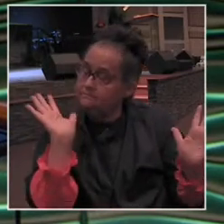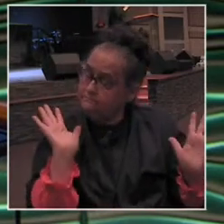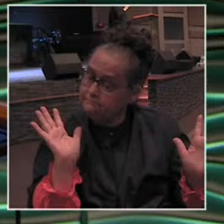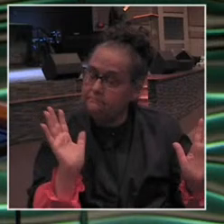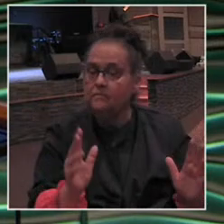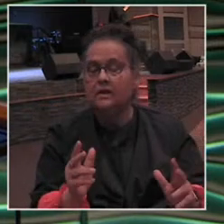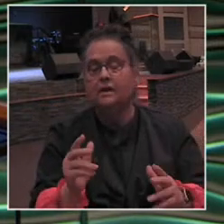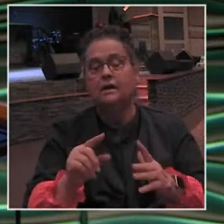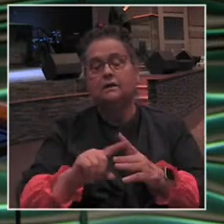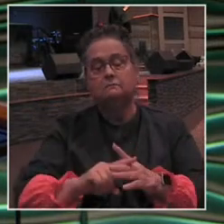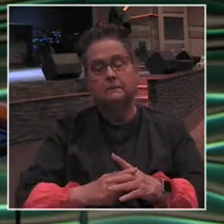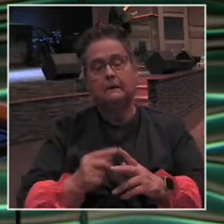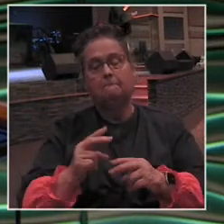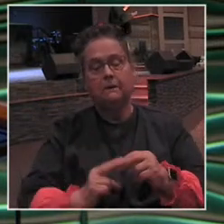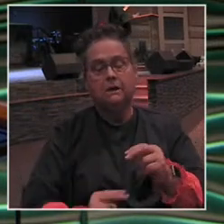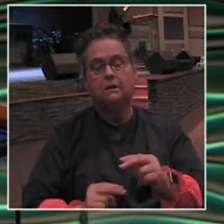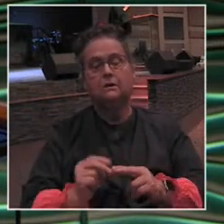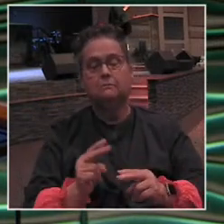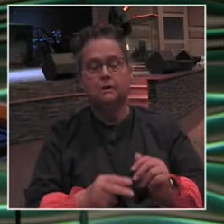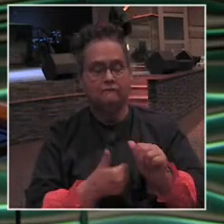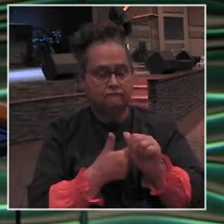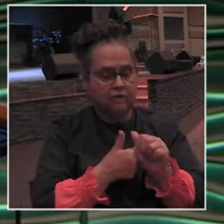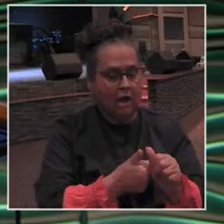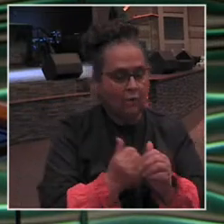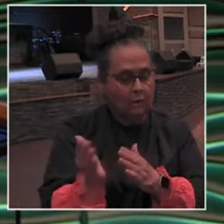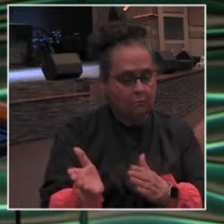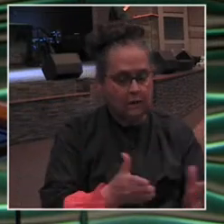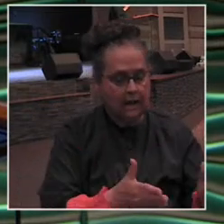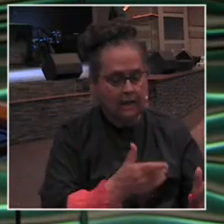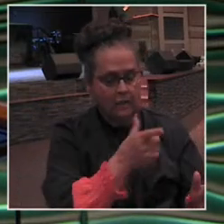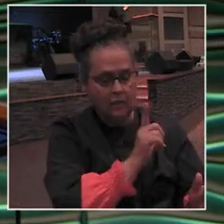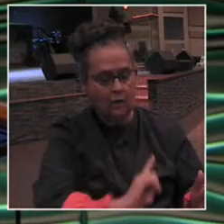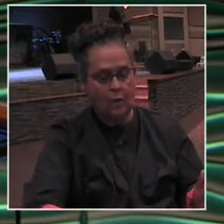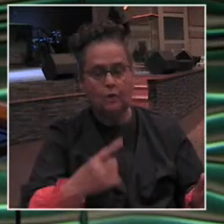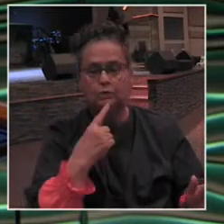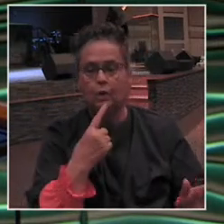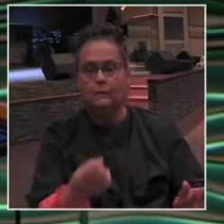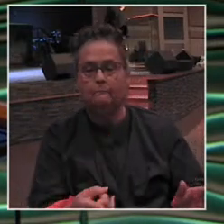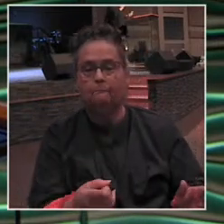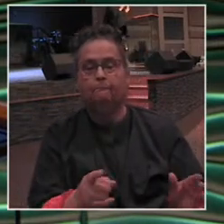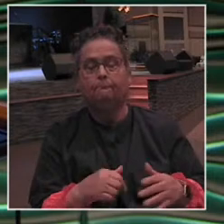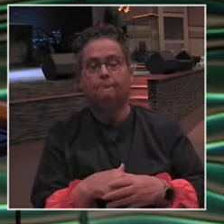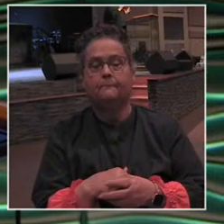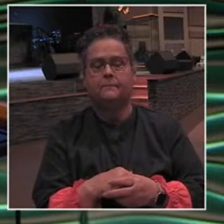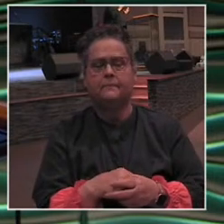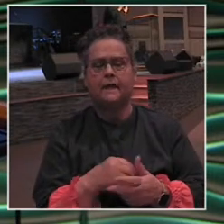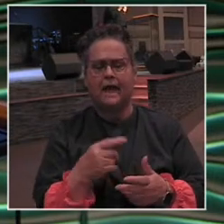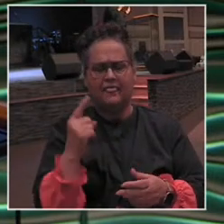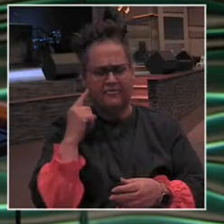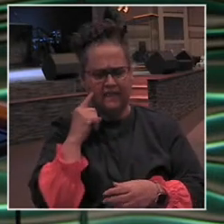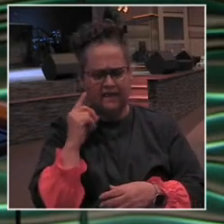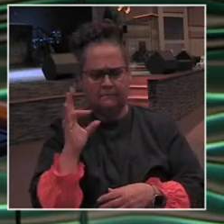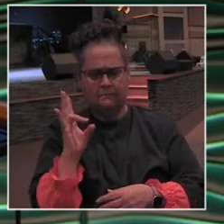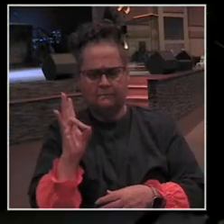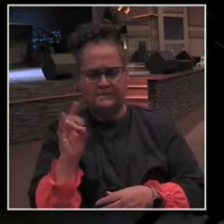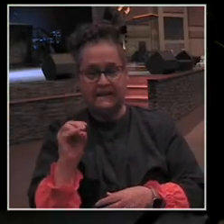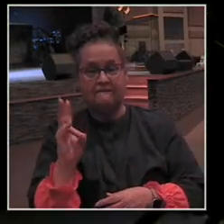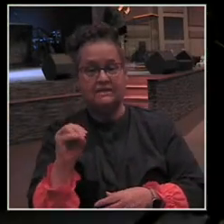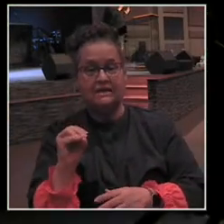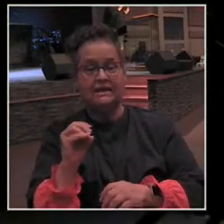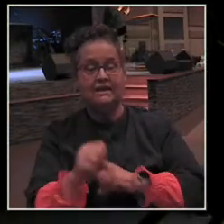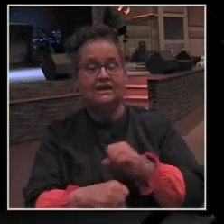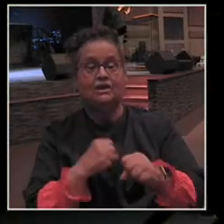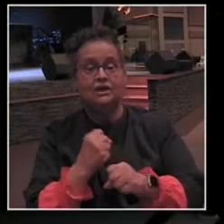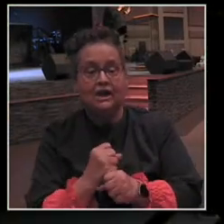And Noah began to build the boat according to the dimensions that the Lord instructed. And as I researched it, I think it took about 70 years